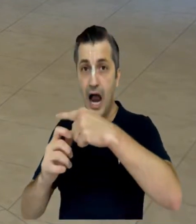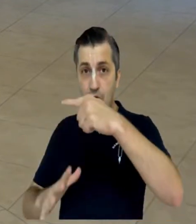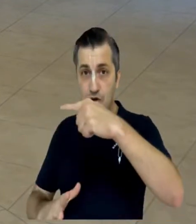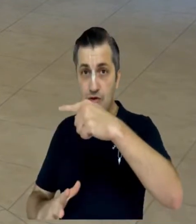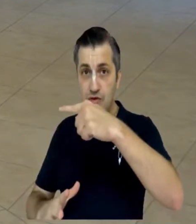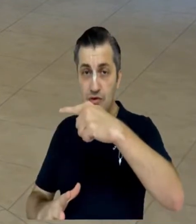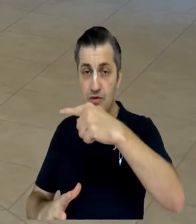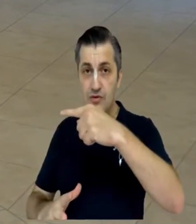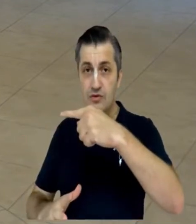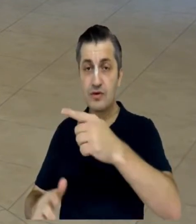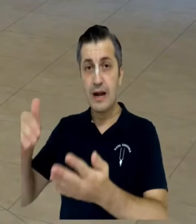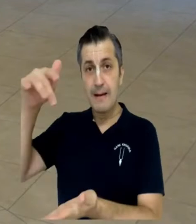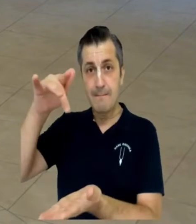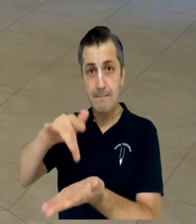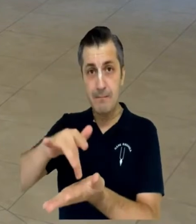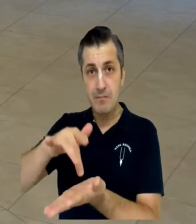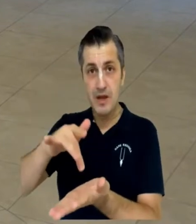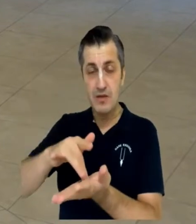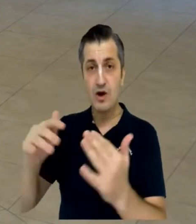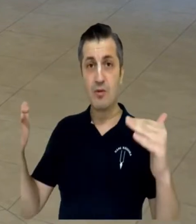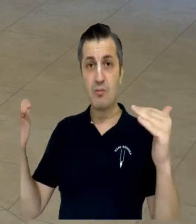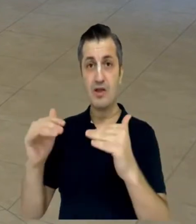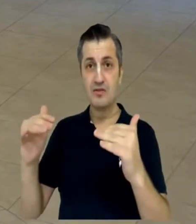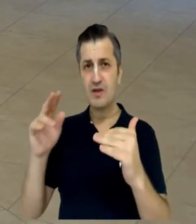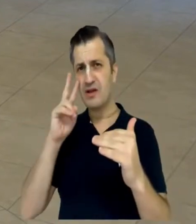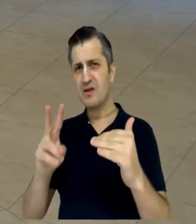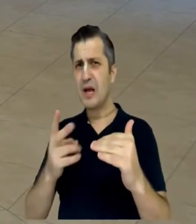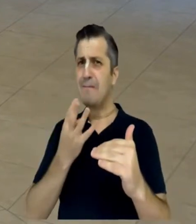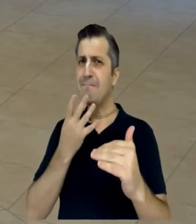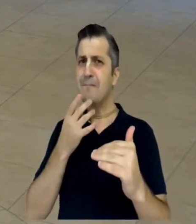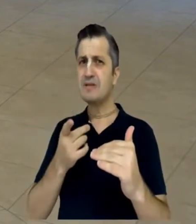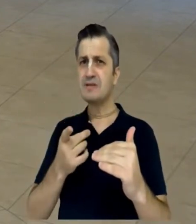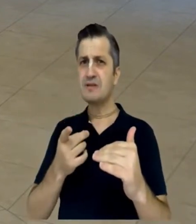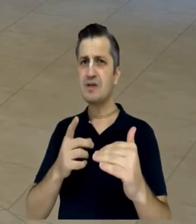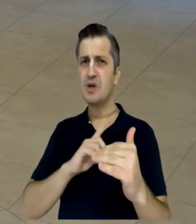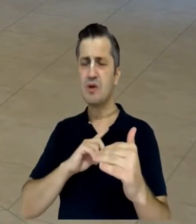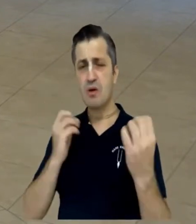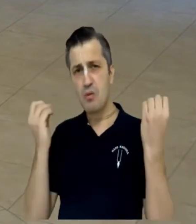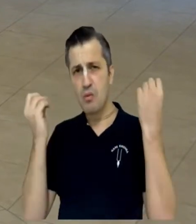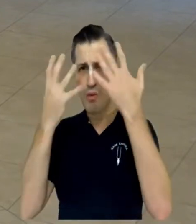the battlefield, could seem like a mistake, right? Because he got overwhelmed, he got bewildered.